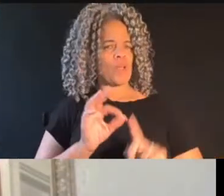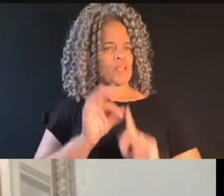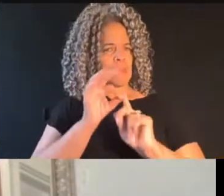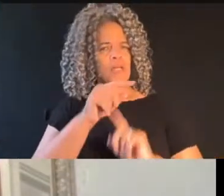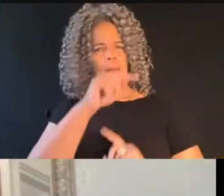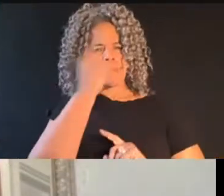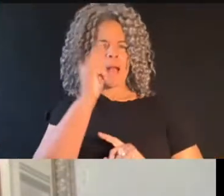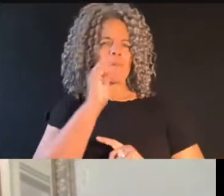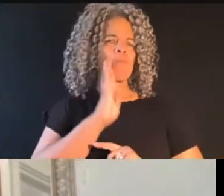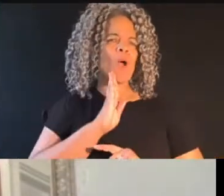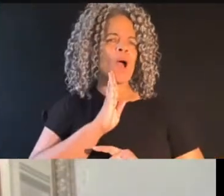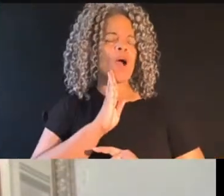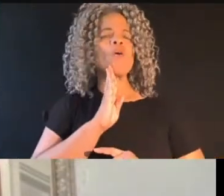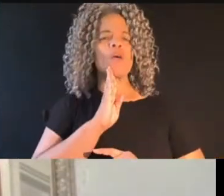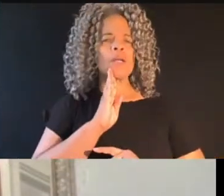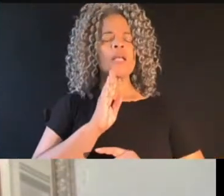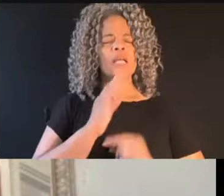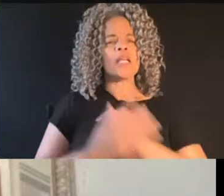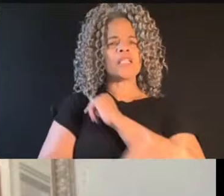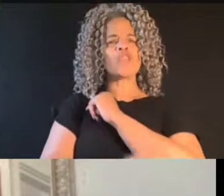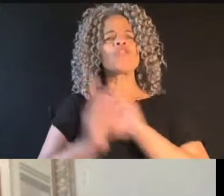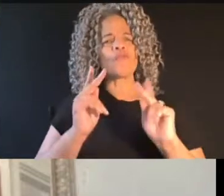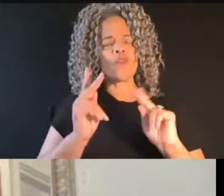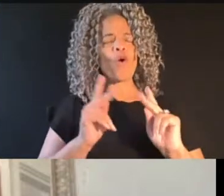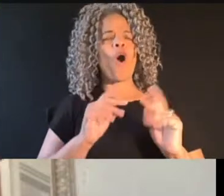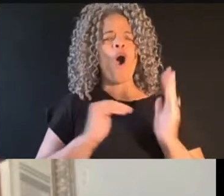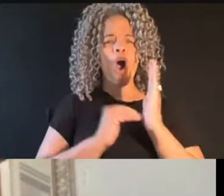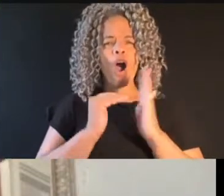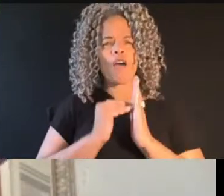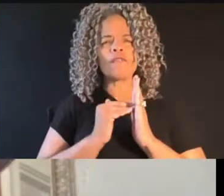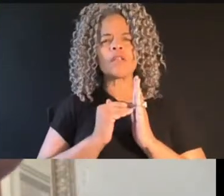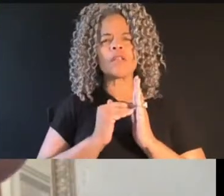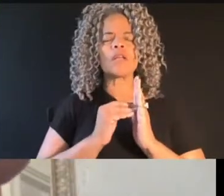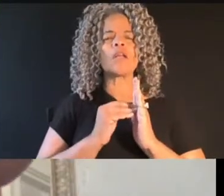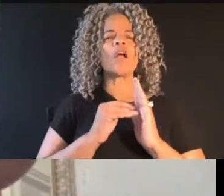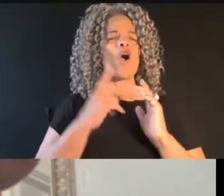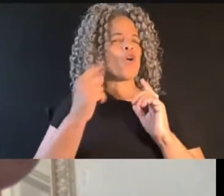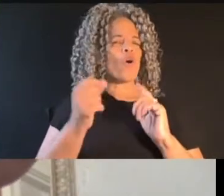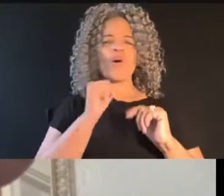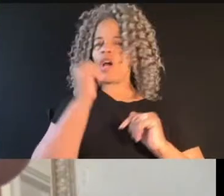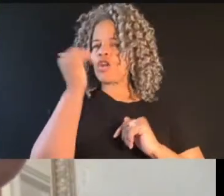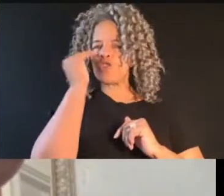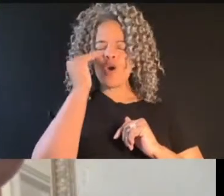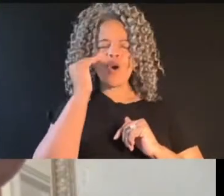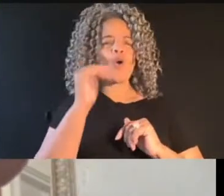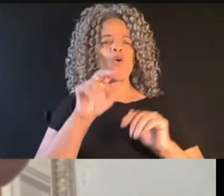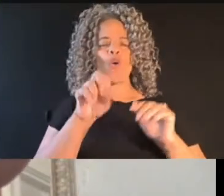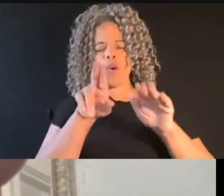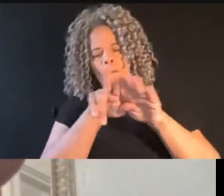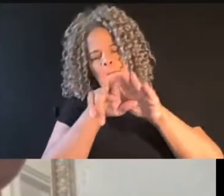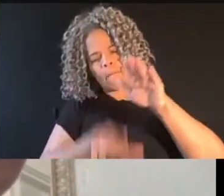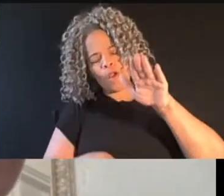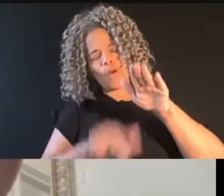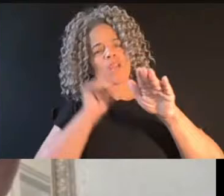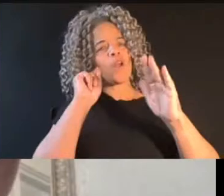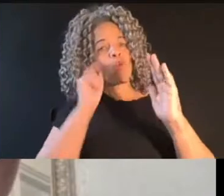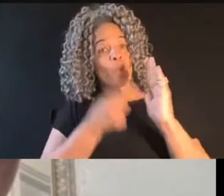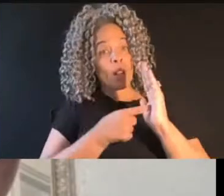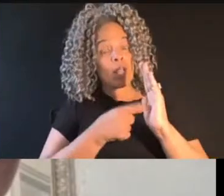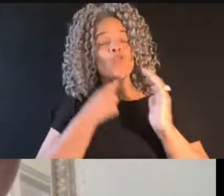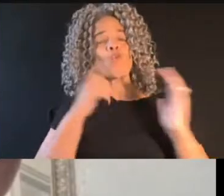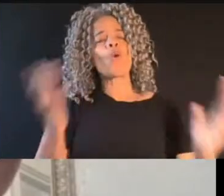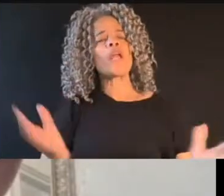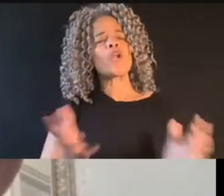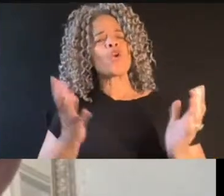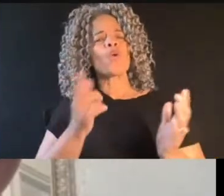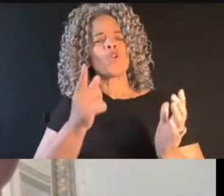Brown, Indigenous folks, often go unknown or buried or unrecognized. And so we want to encourage you to continue